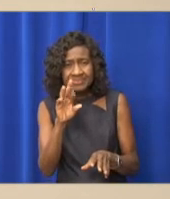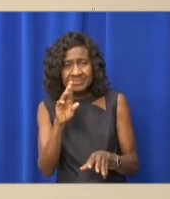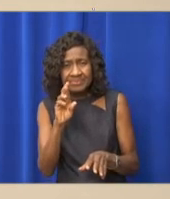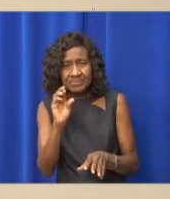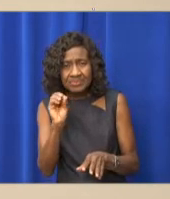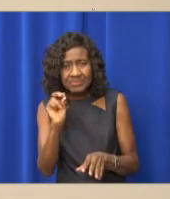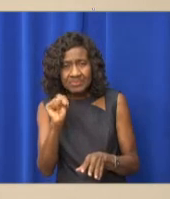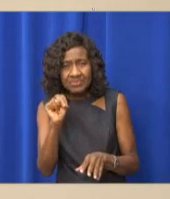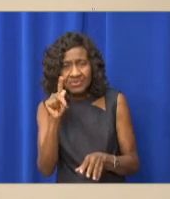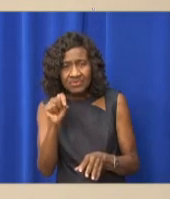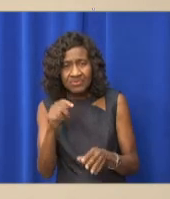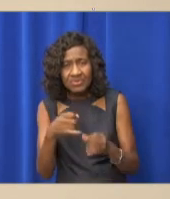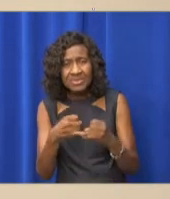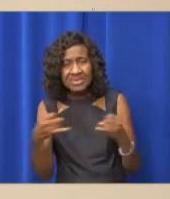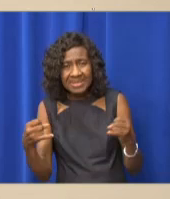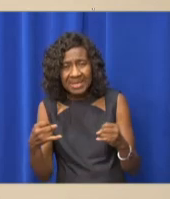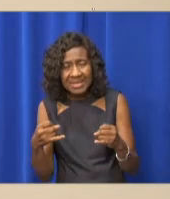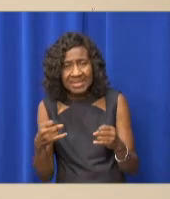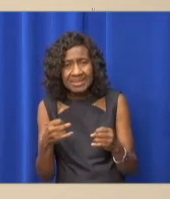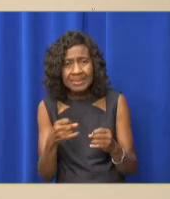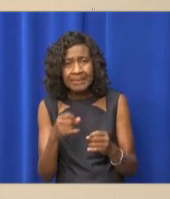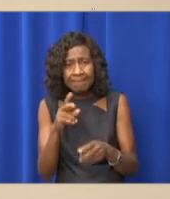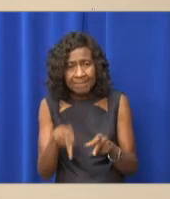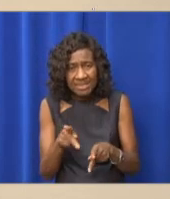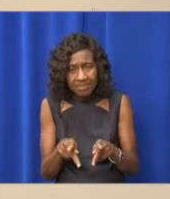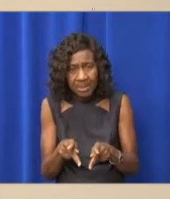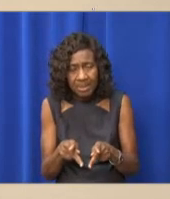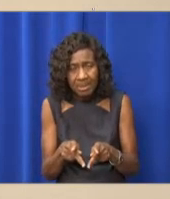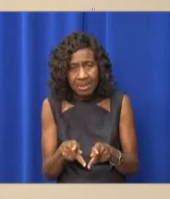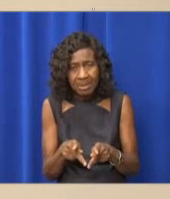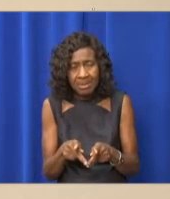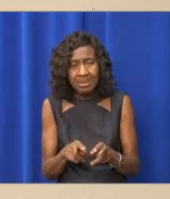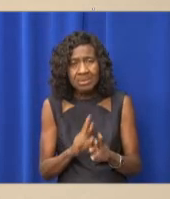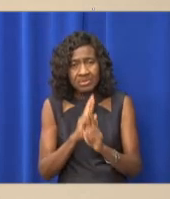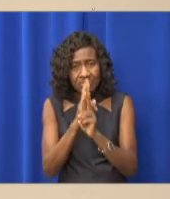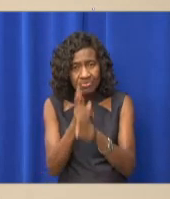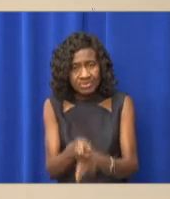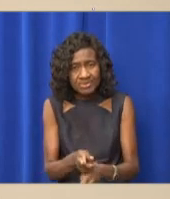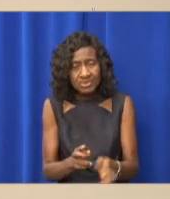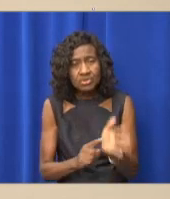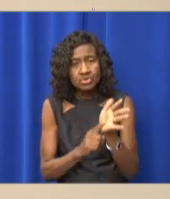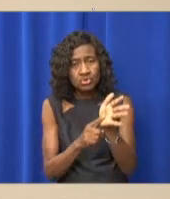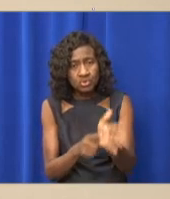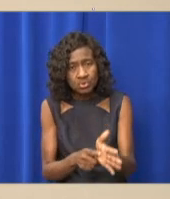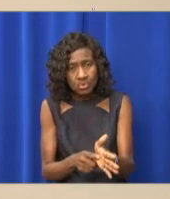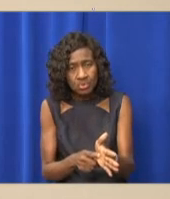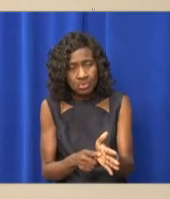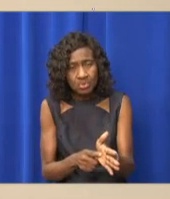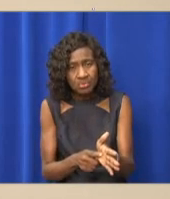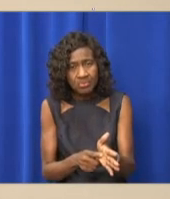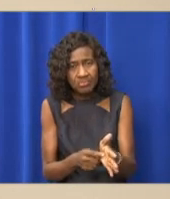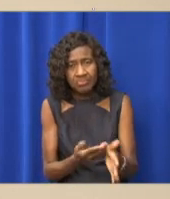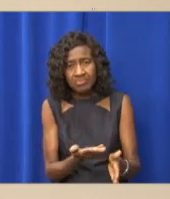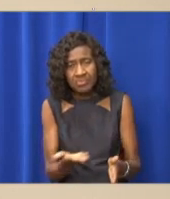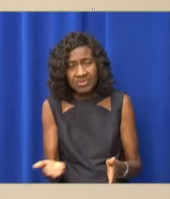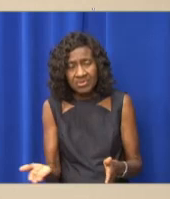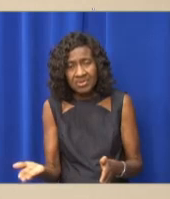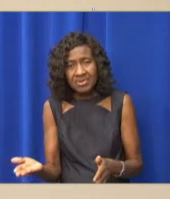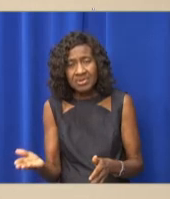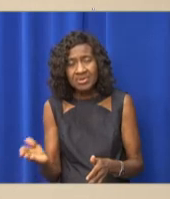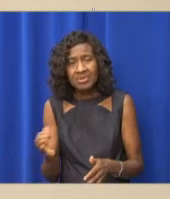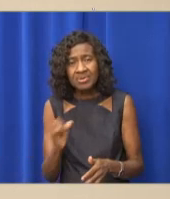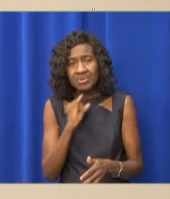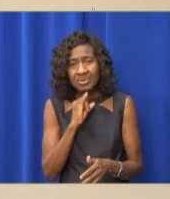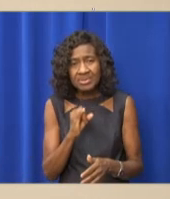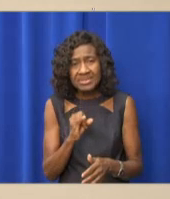are showing what I think most of us expected, is that there is still a significant